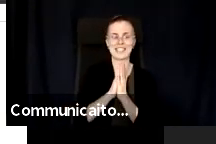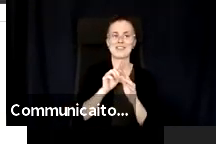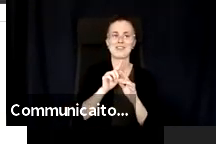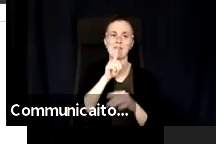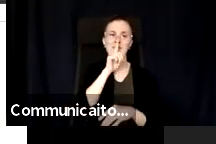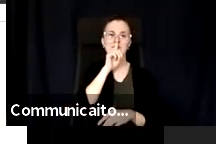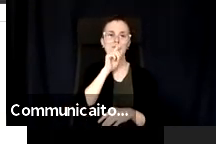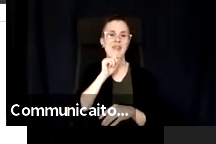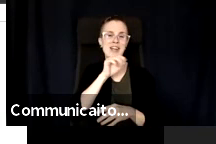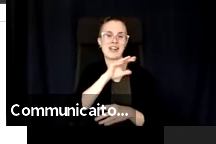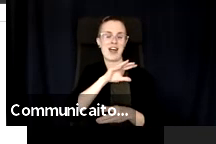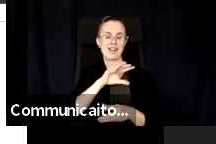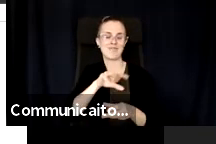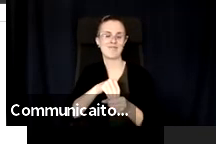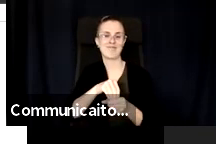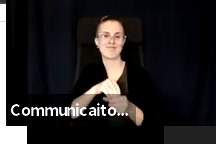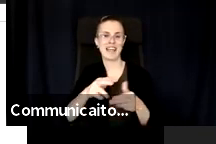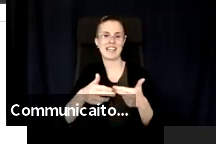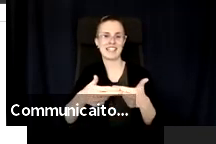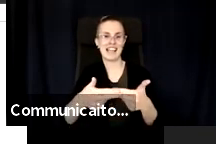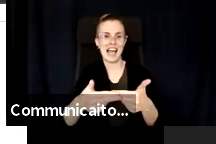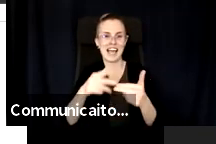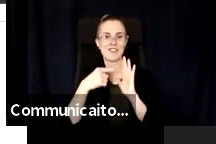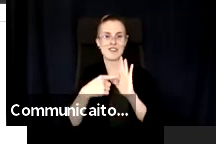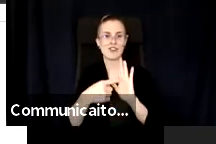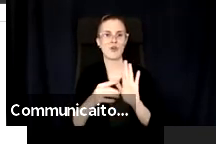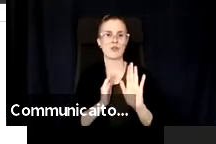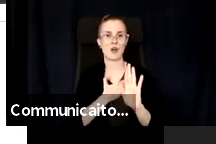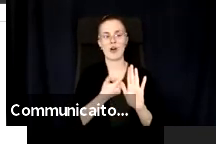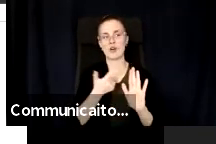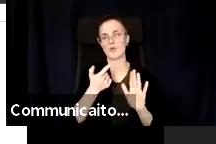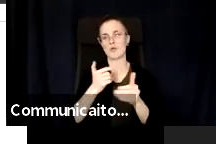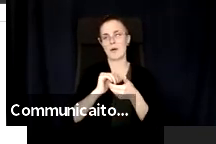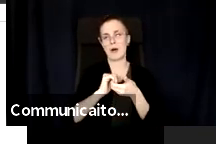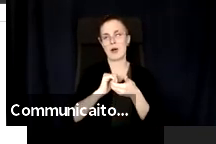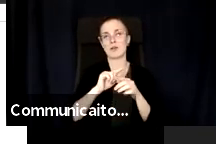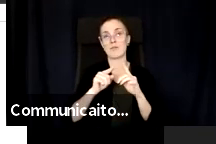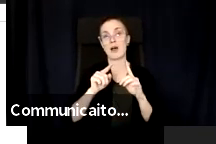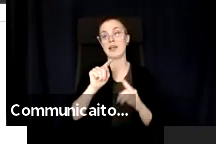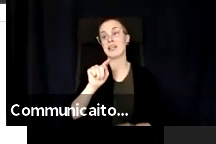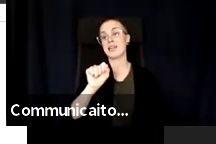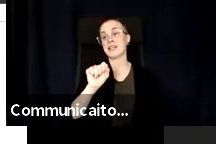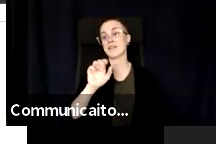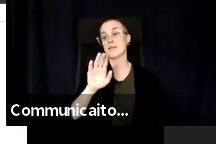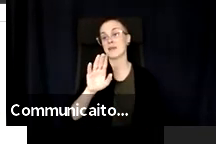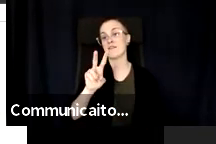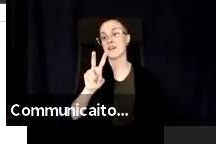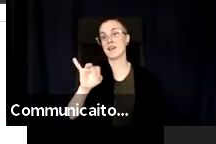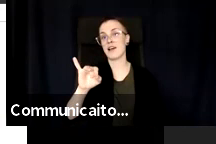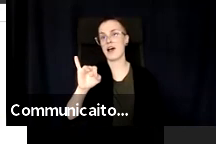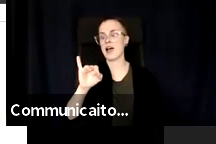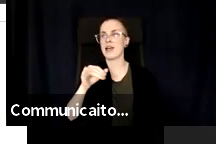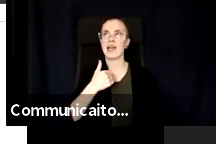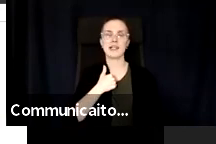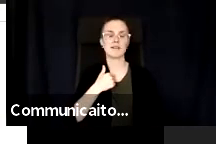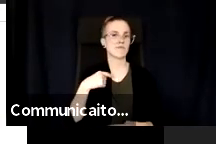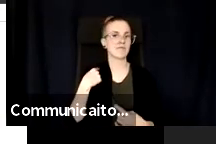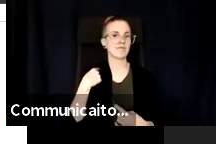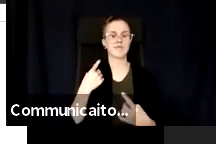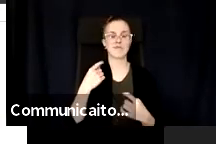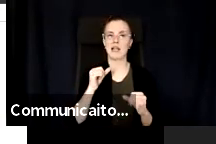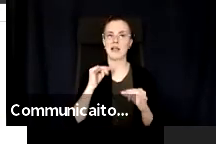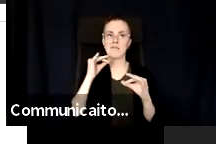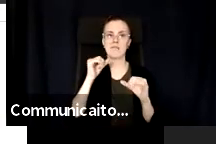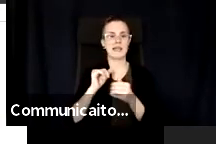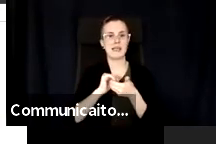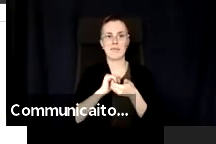the 21 partners, but clearly TSBVI has been an excellent 22nd partner, and all the videos and